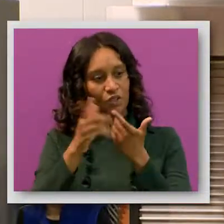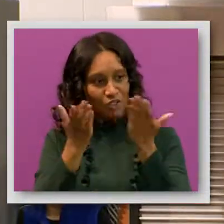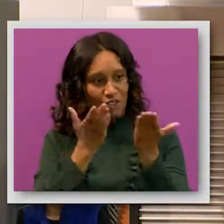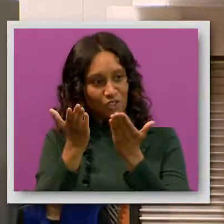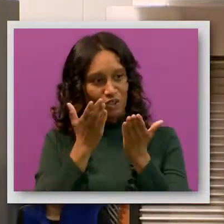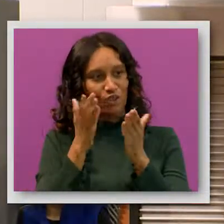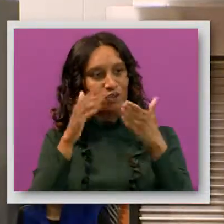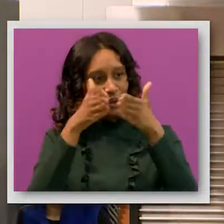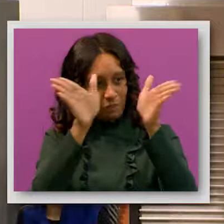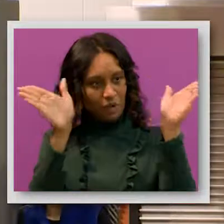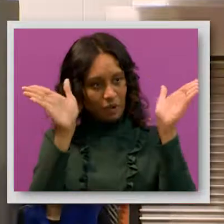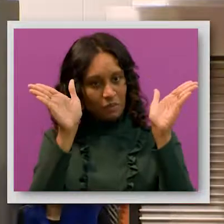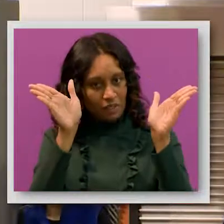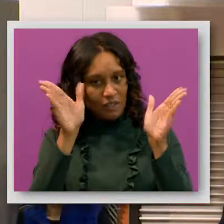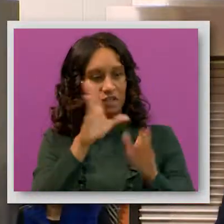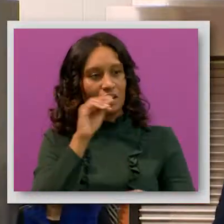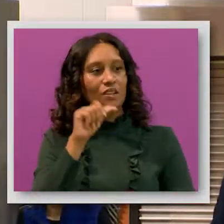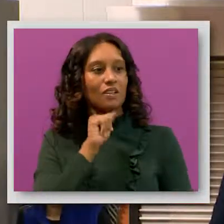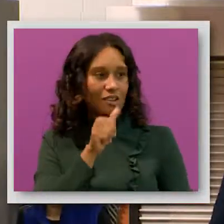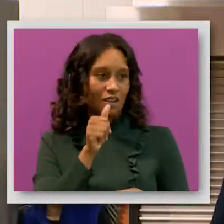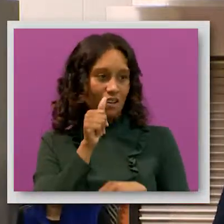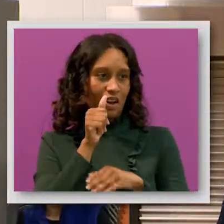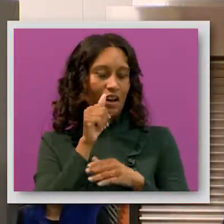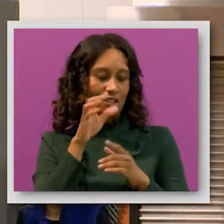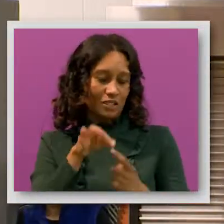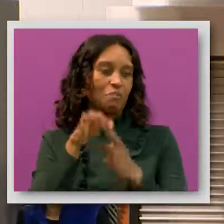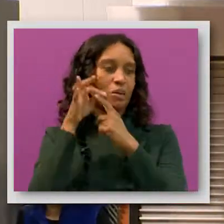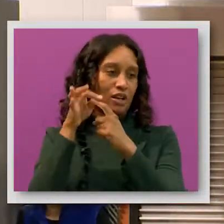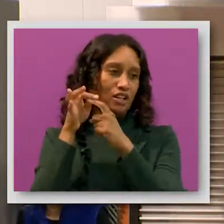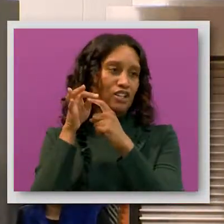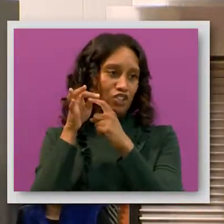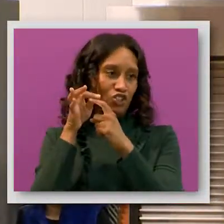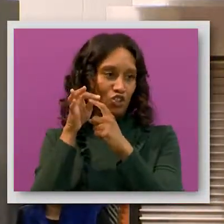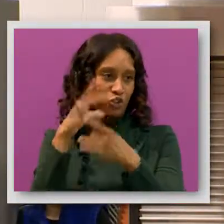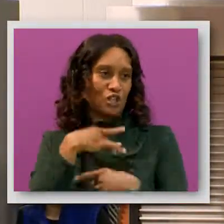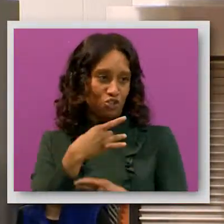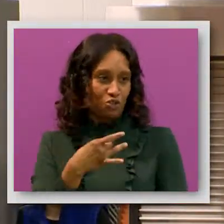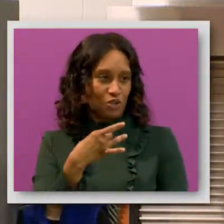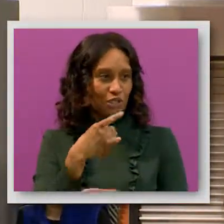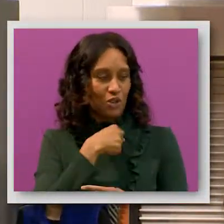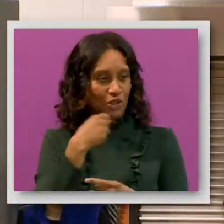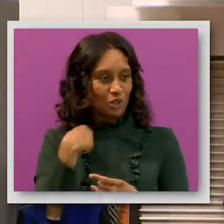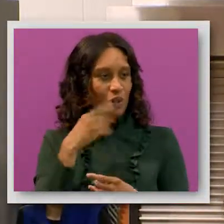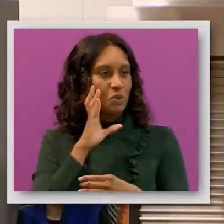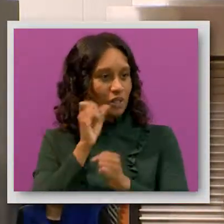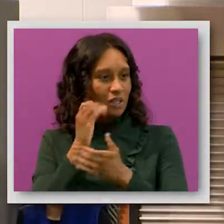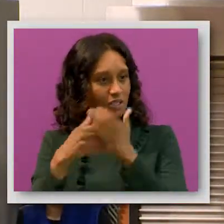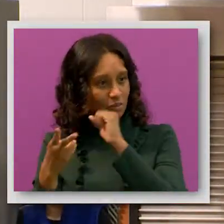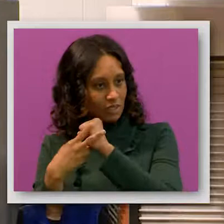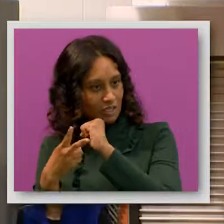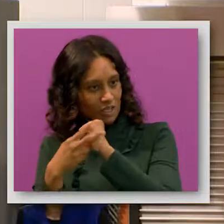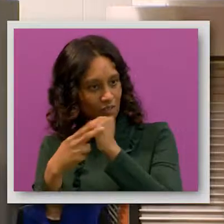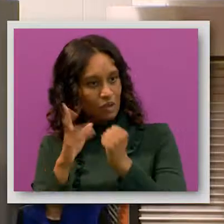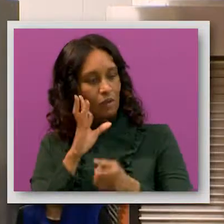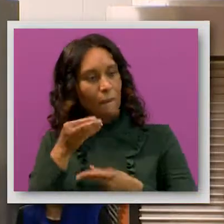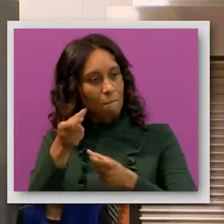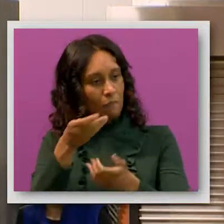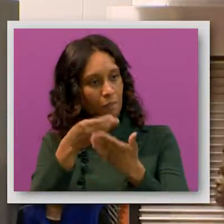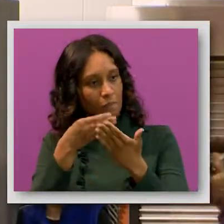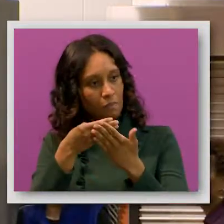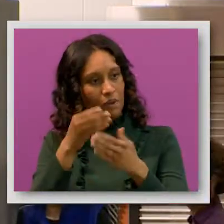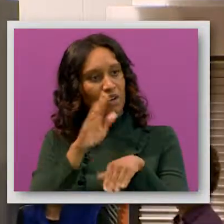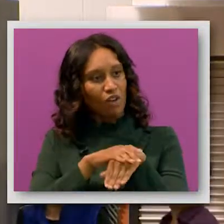the public interest and not special interests. And we're going to get some savings because we're going to spend some money on